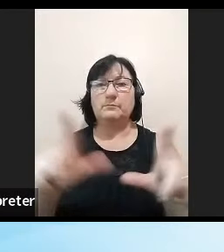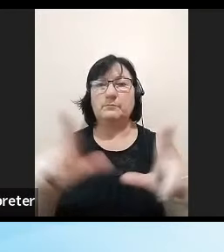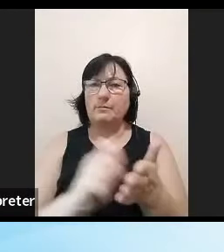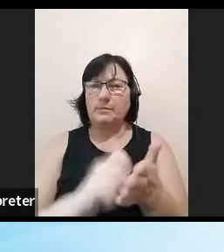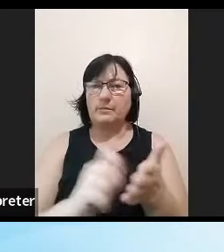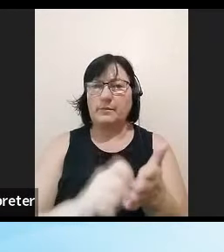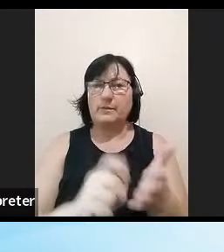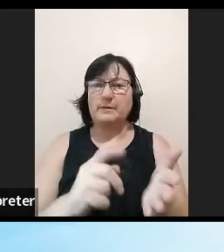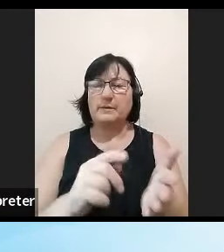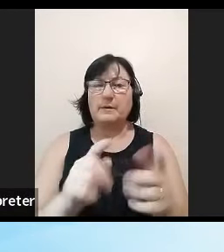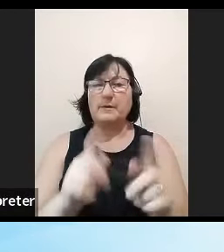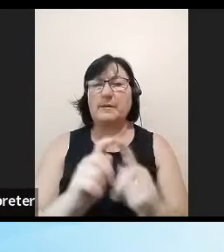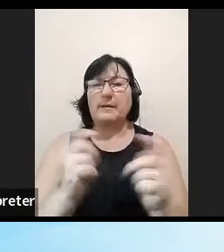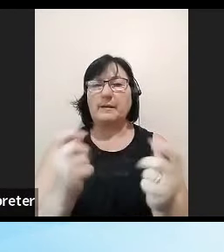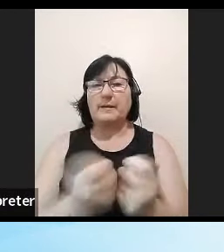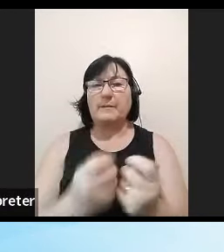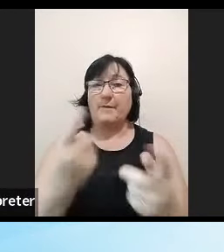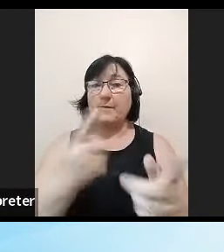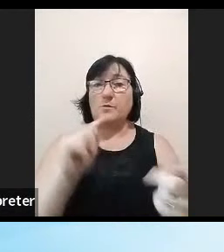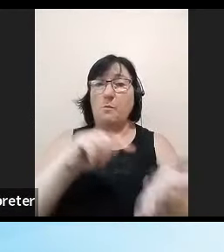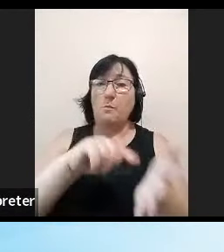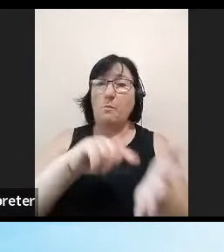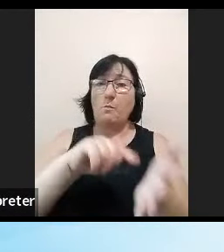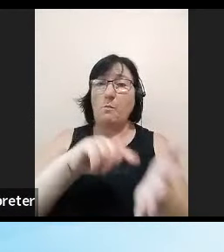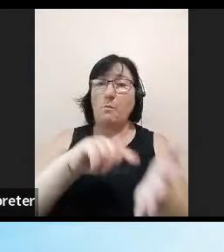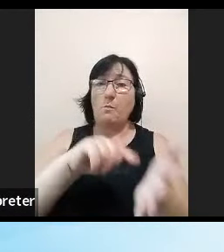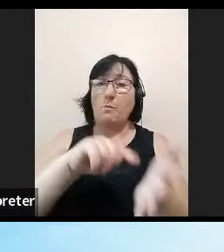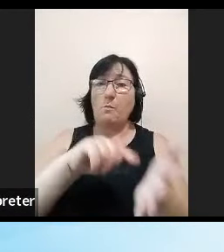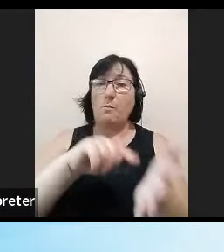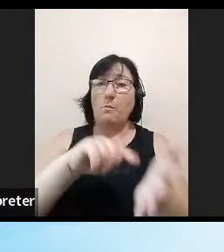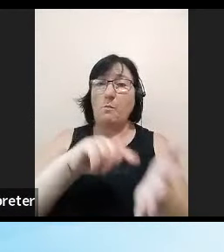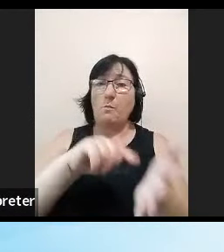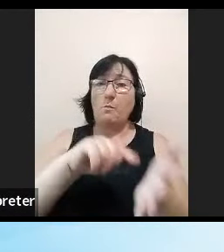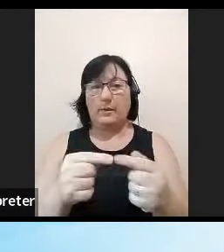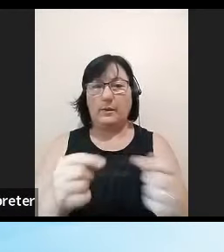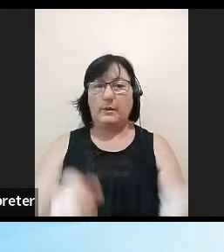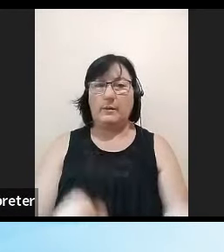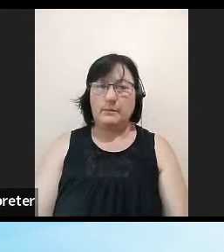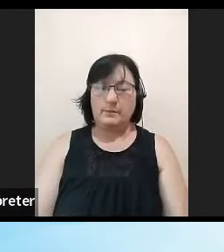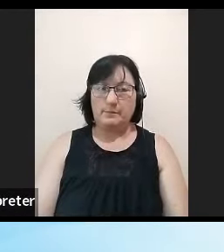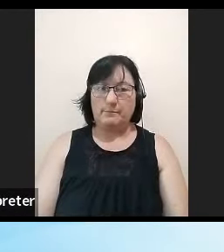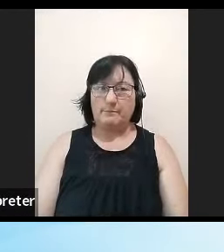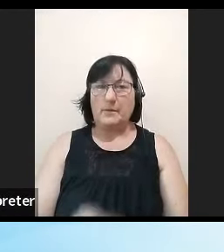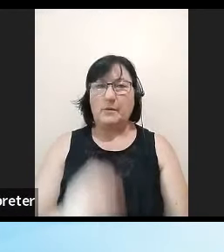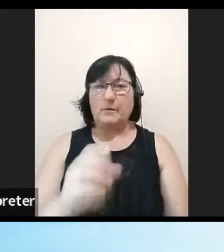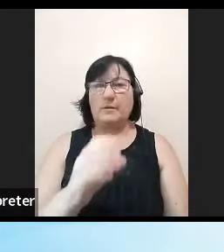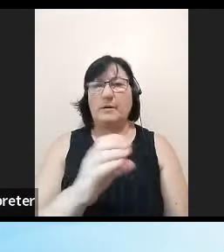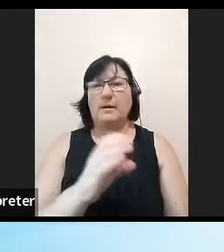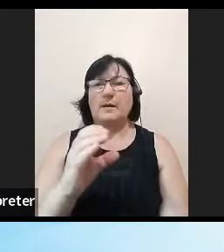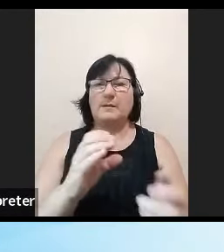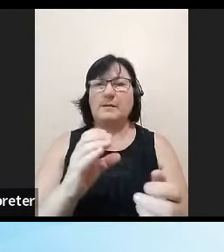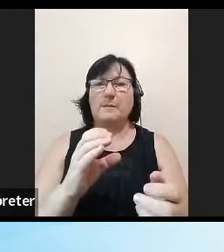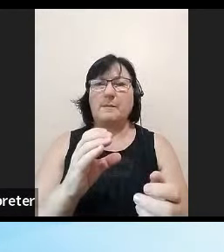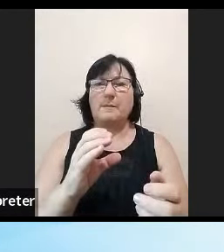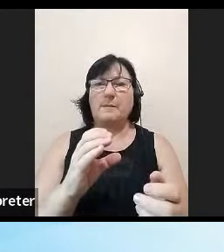contact with excise and customs clients for clients who engage